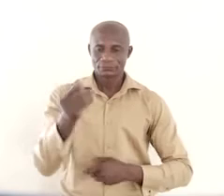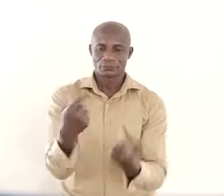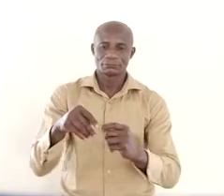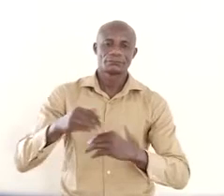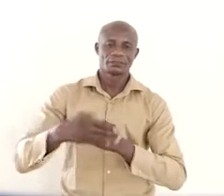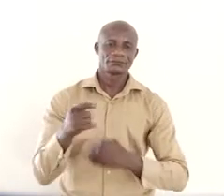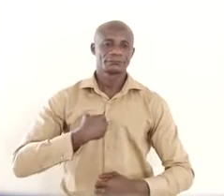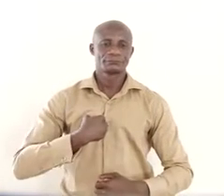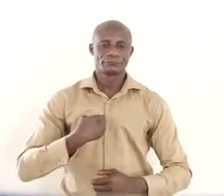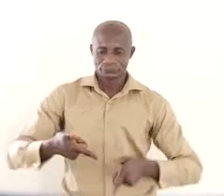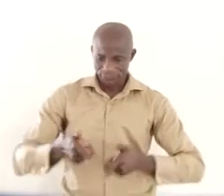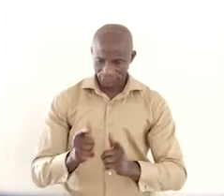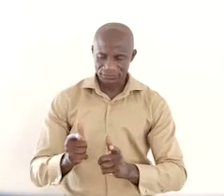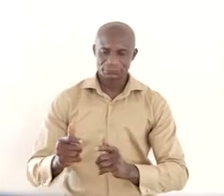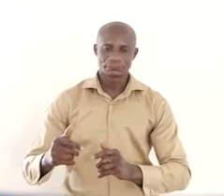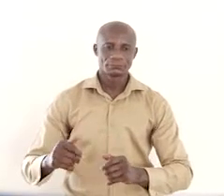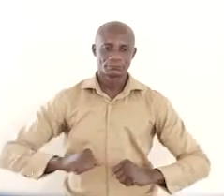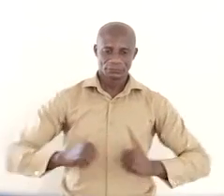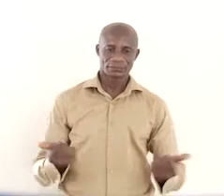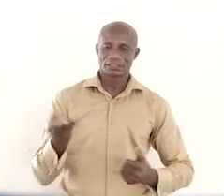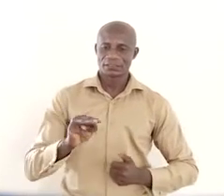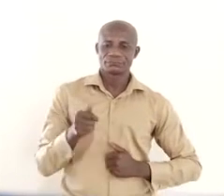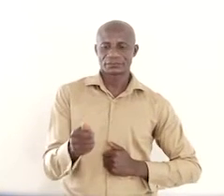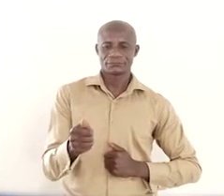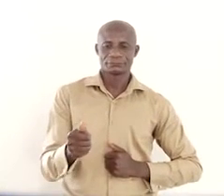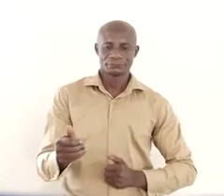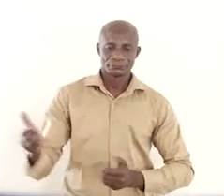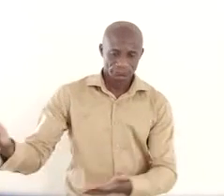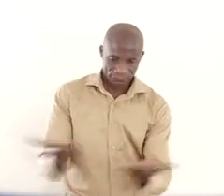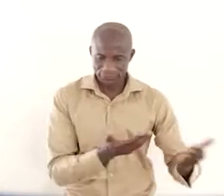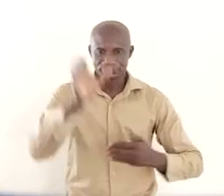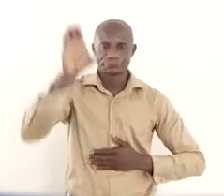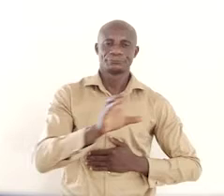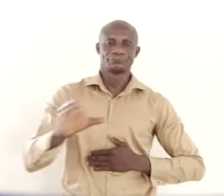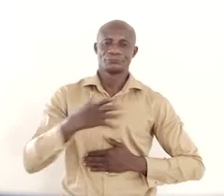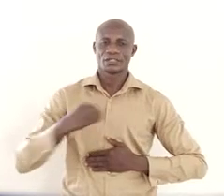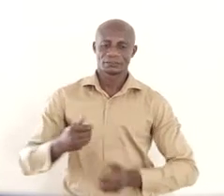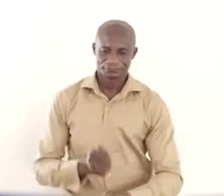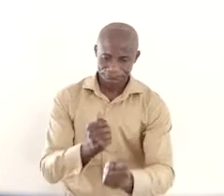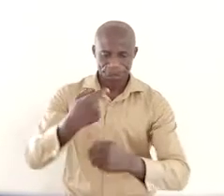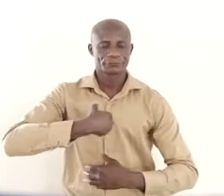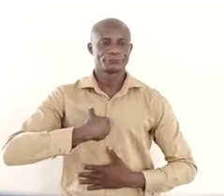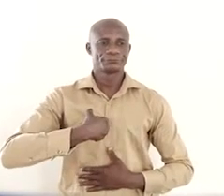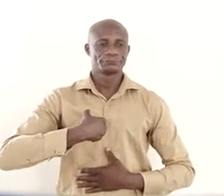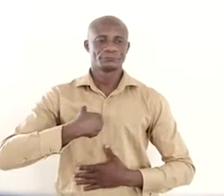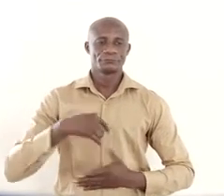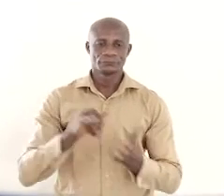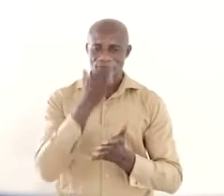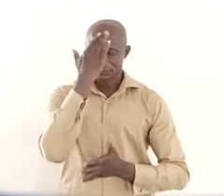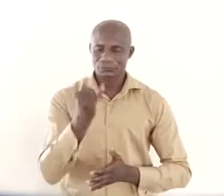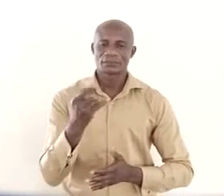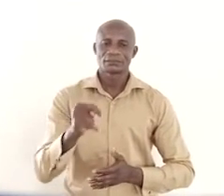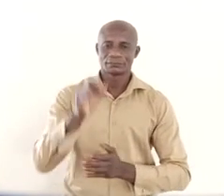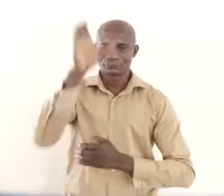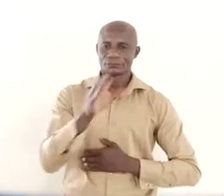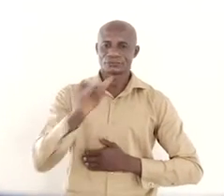come after me, let him deny himself, carry his cross, and follow me. And that is